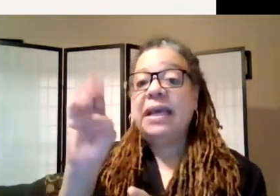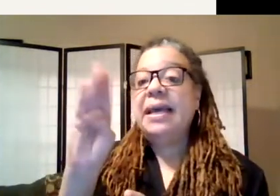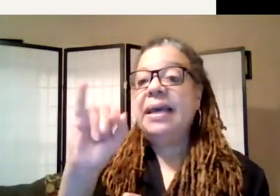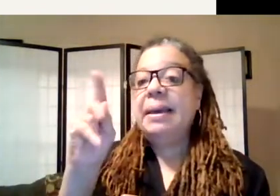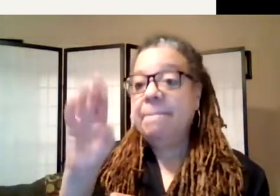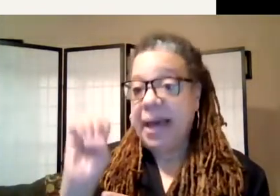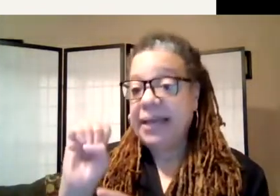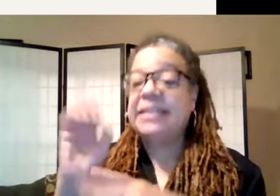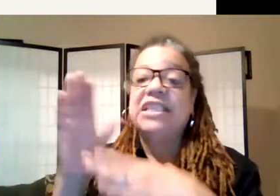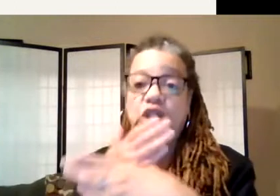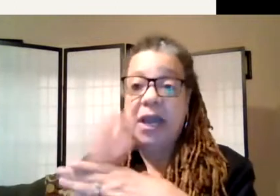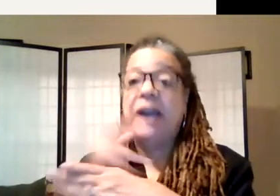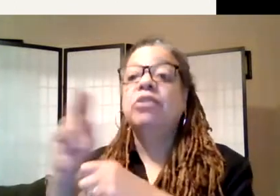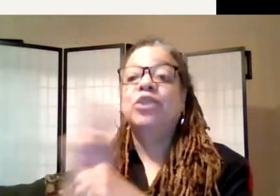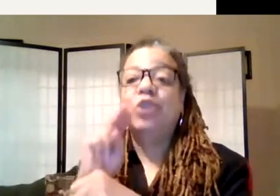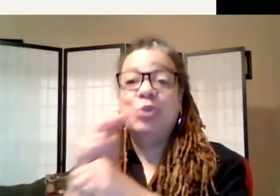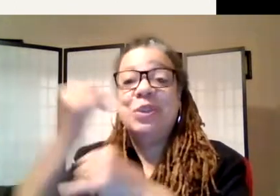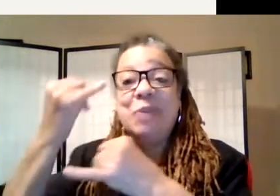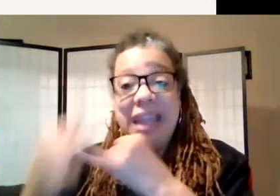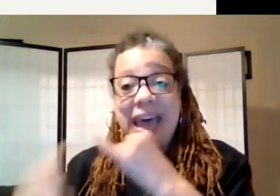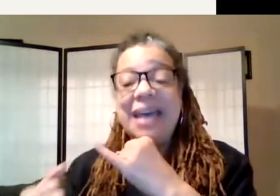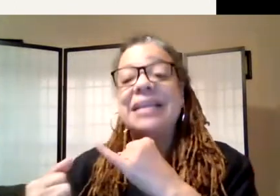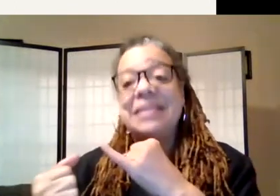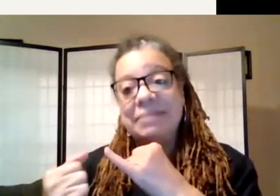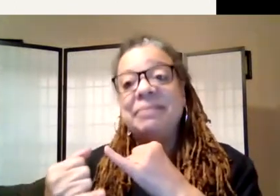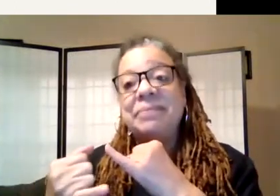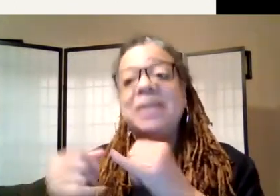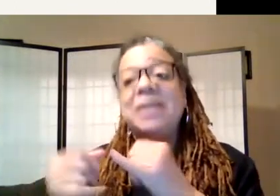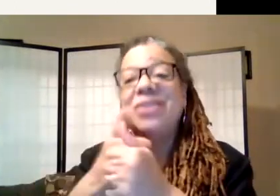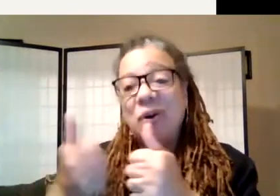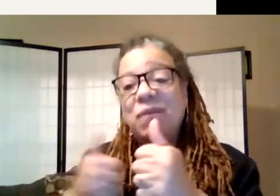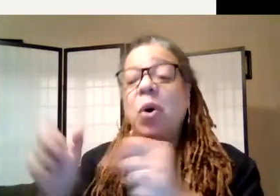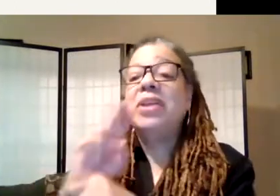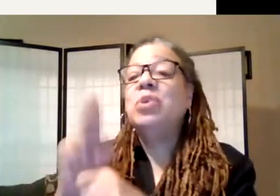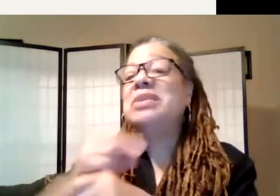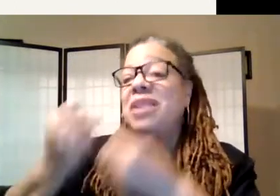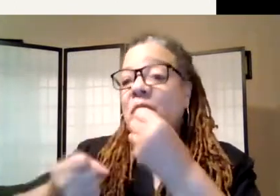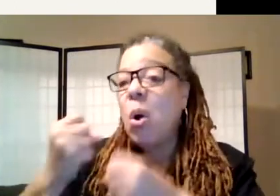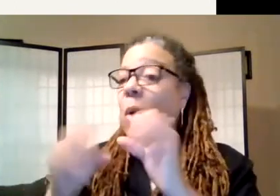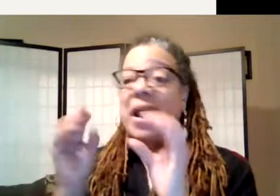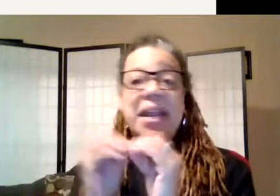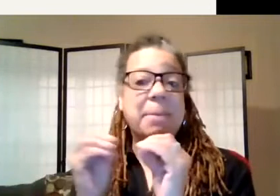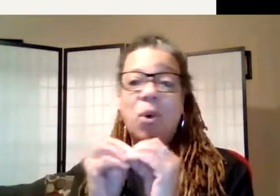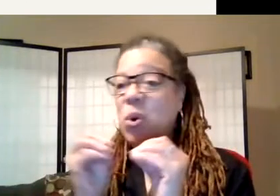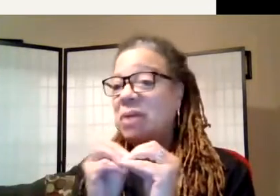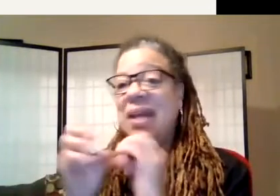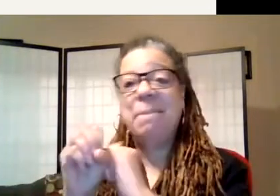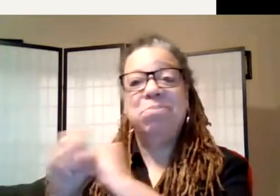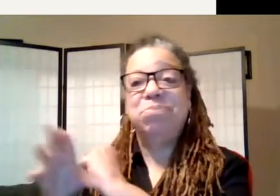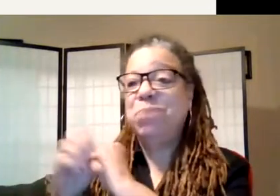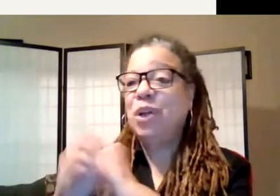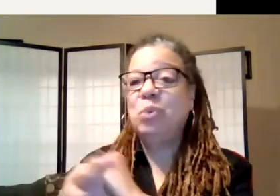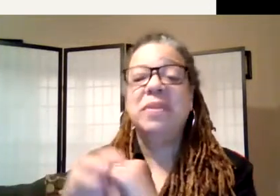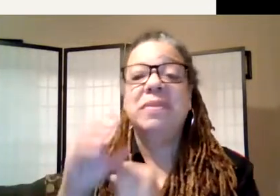really use those last mile corridor vehicles to really not be in vehicles anymore that pollute the air. CARB may